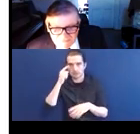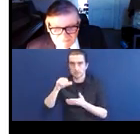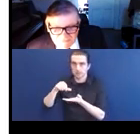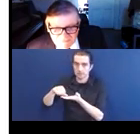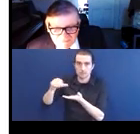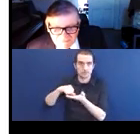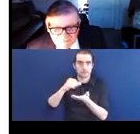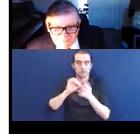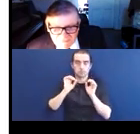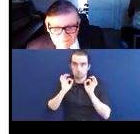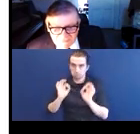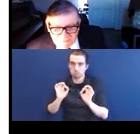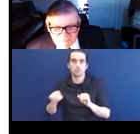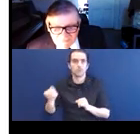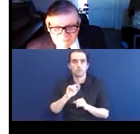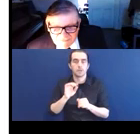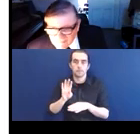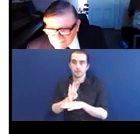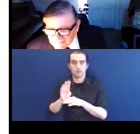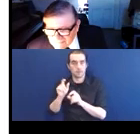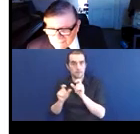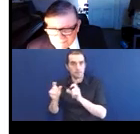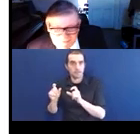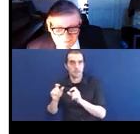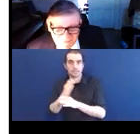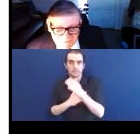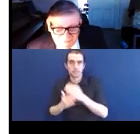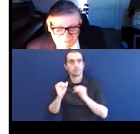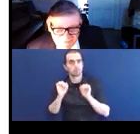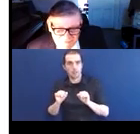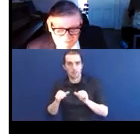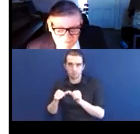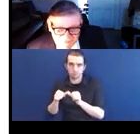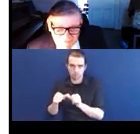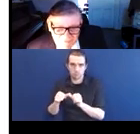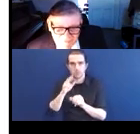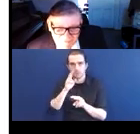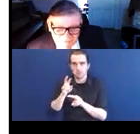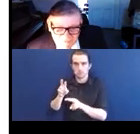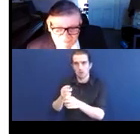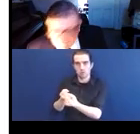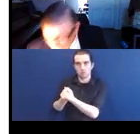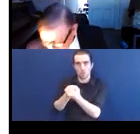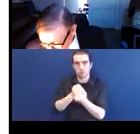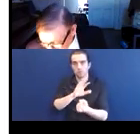main barriers, I would list 3. I know there are many more, but we just do 3. So there's the issue